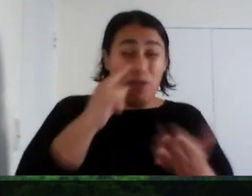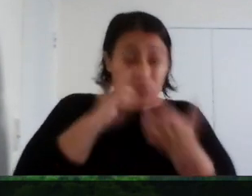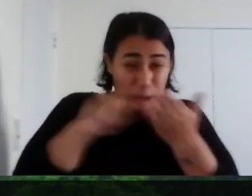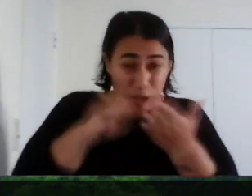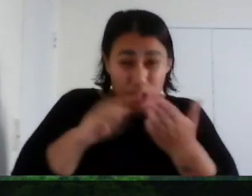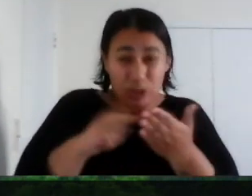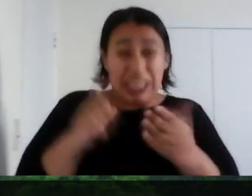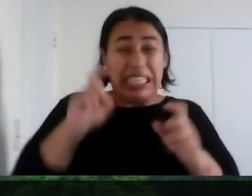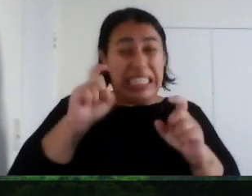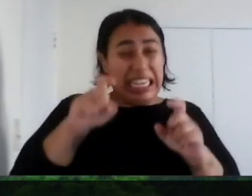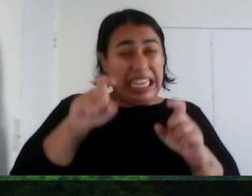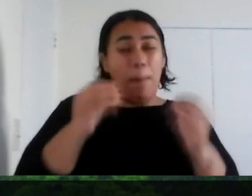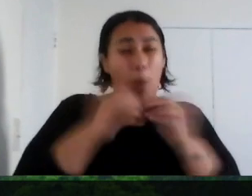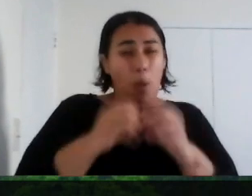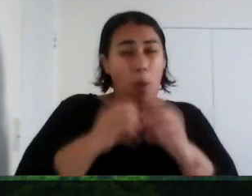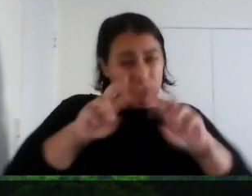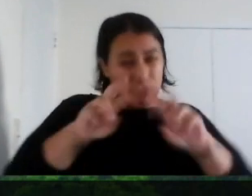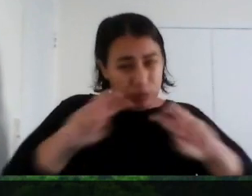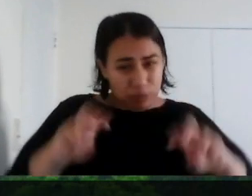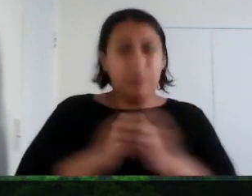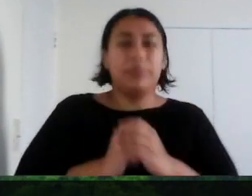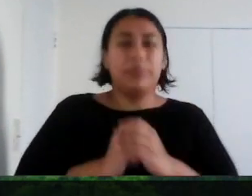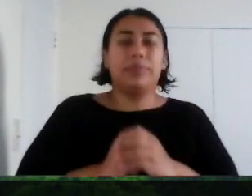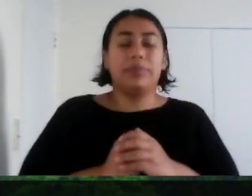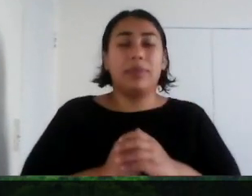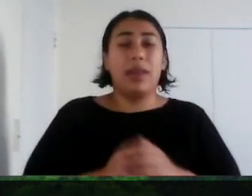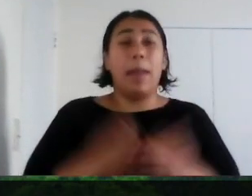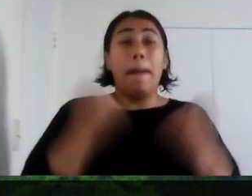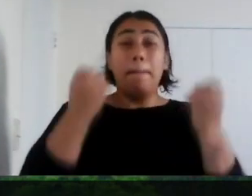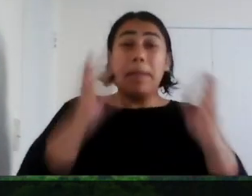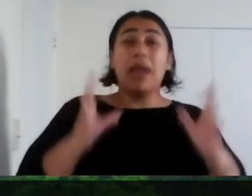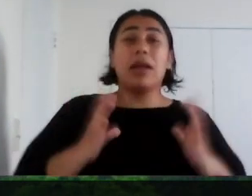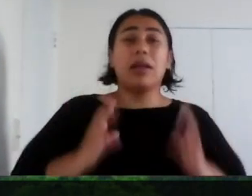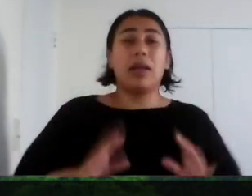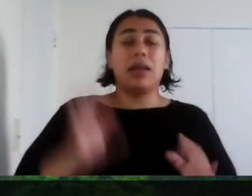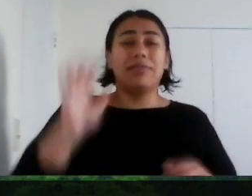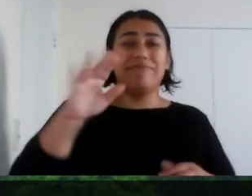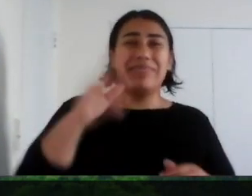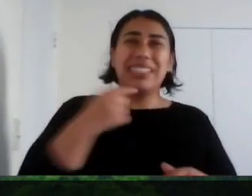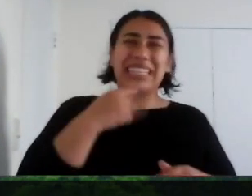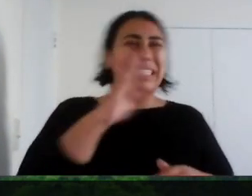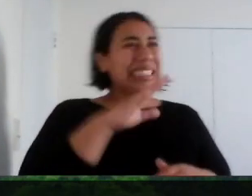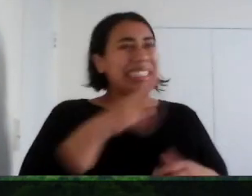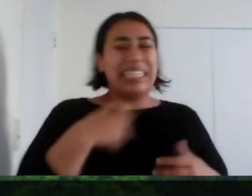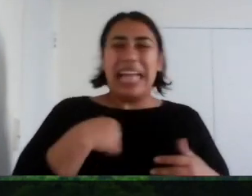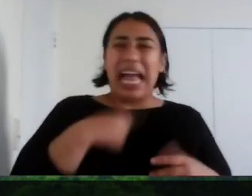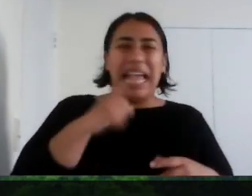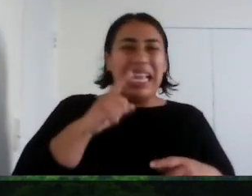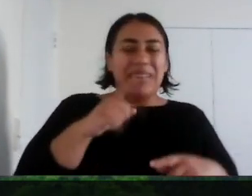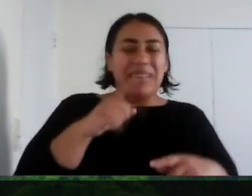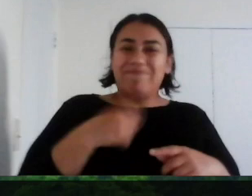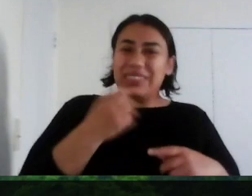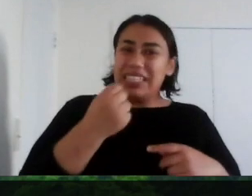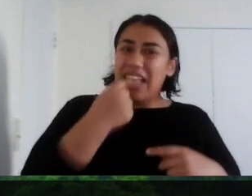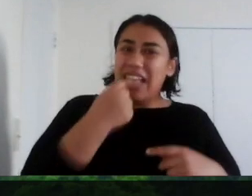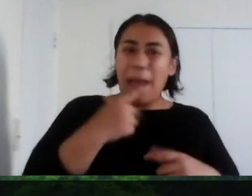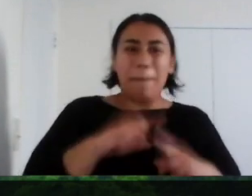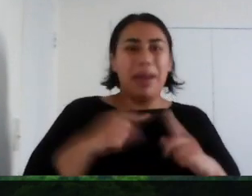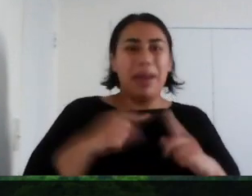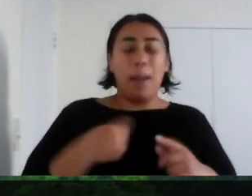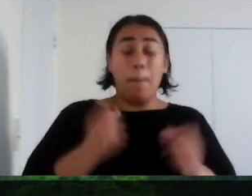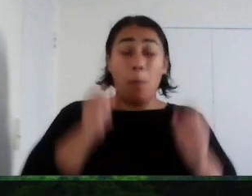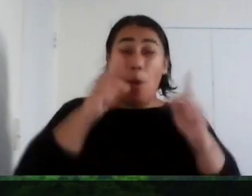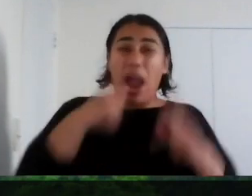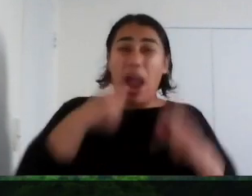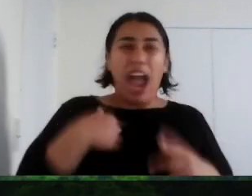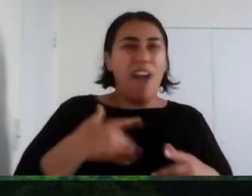However, there are many factors involved, more research to be done, and of course, each patient may have a different experience. Many of our patients